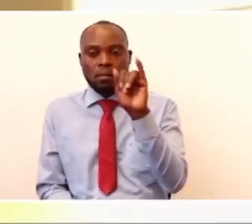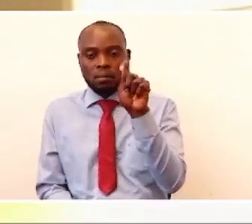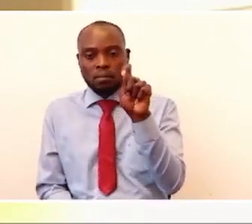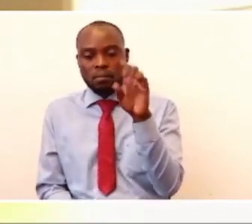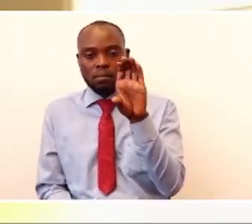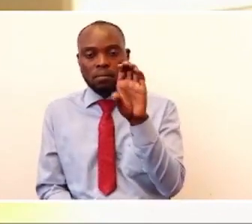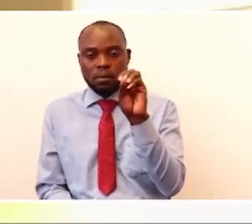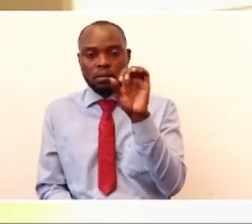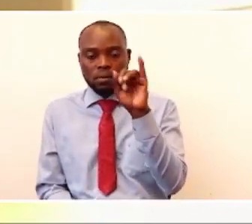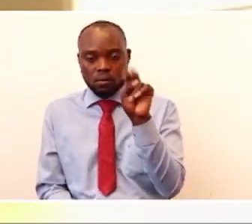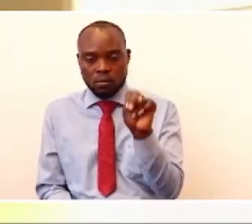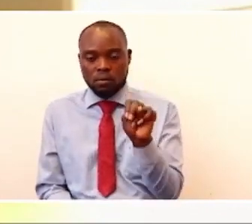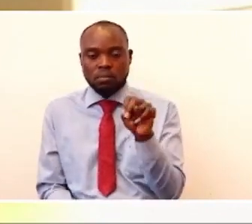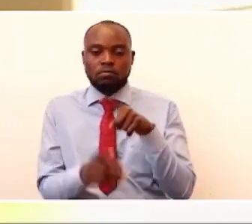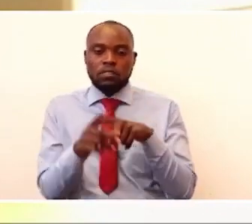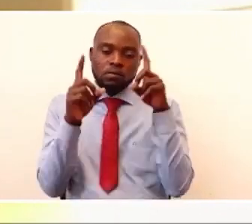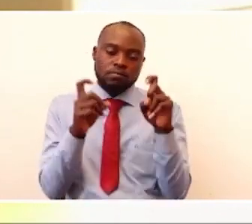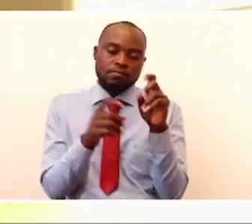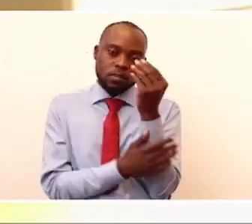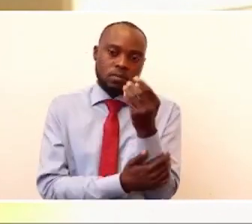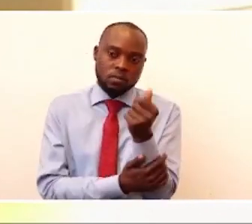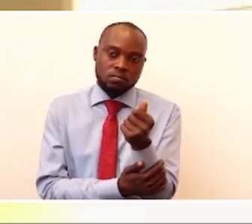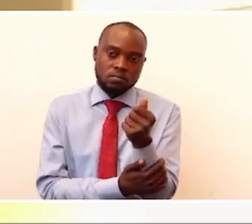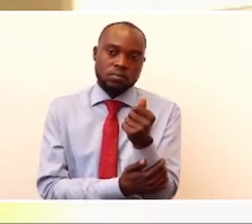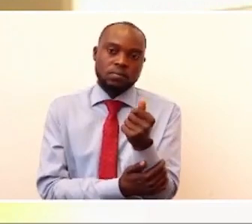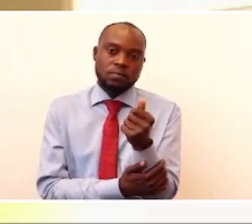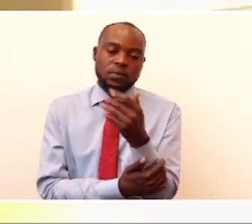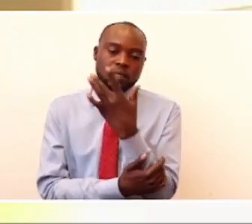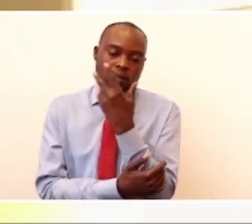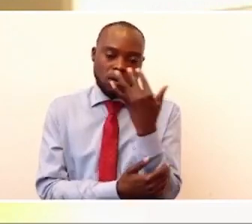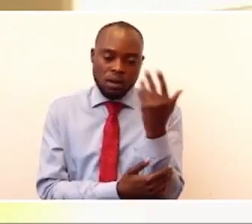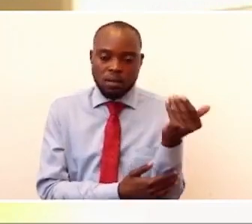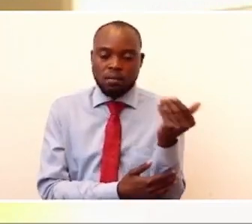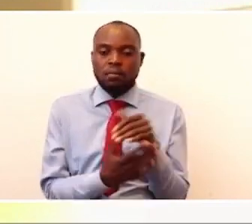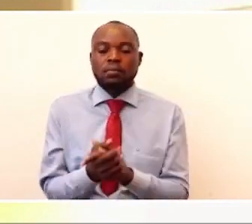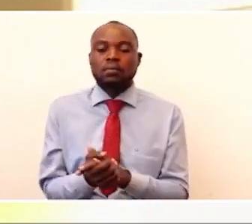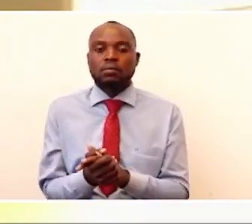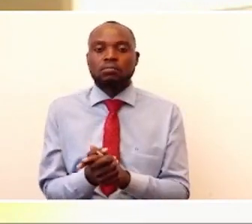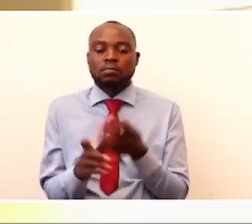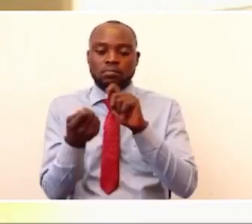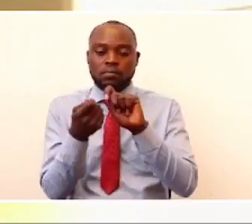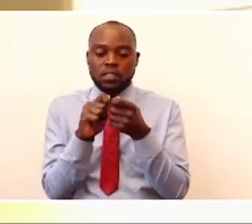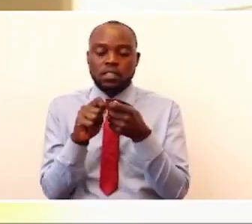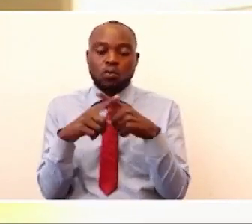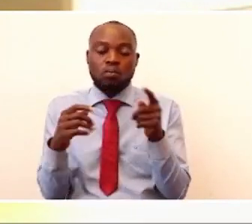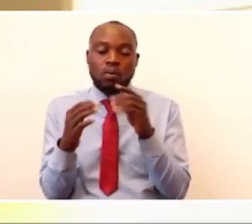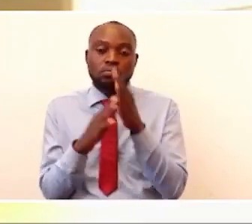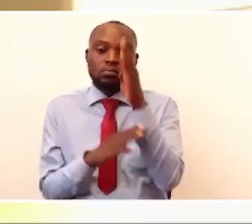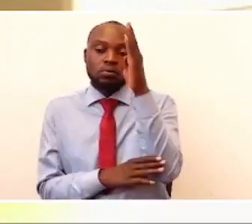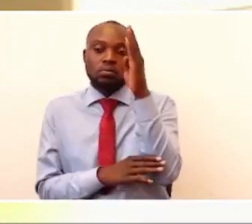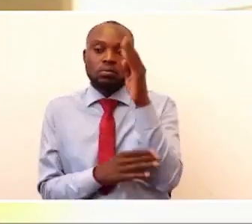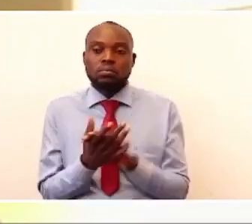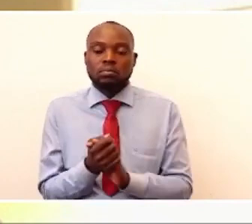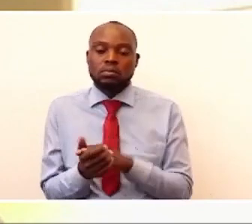digital currencies, and the number of digital currency has evolved and changed and grown a lot over the past couple